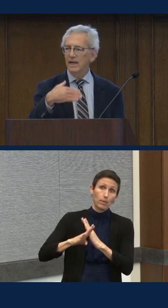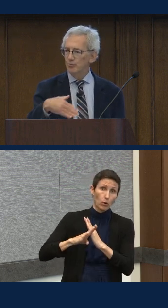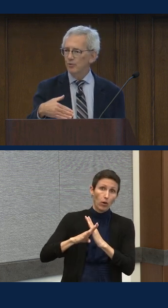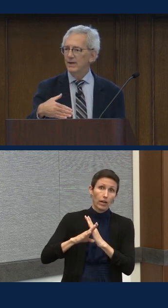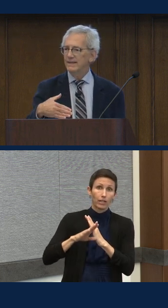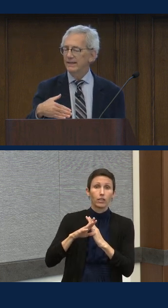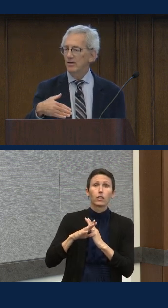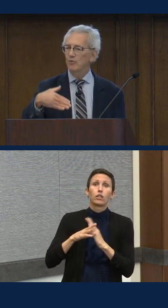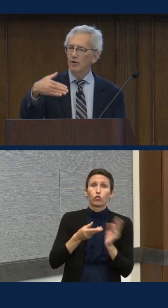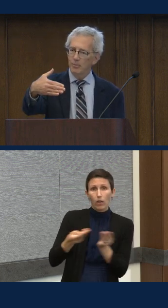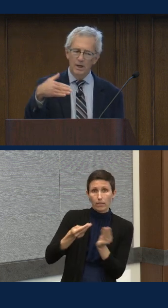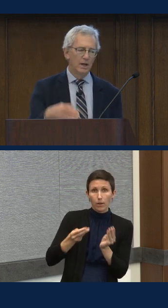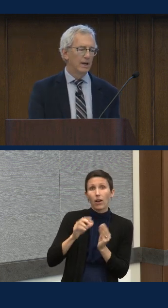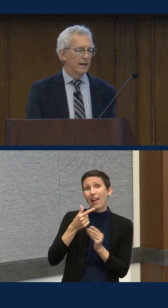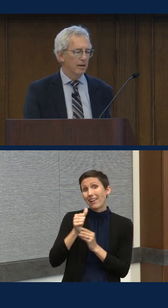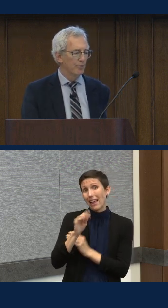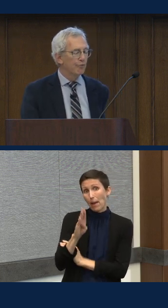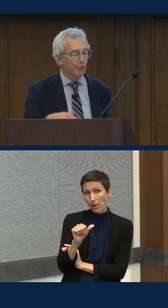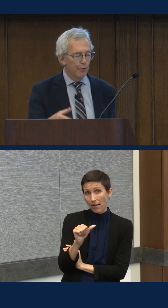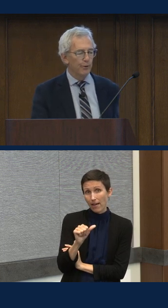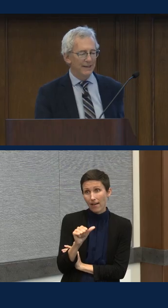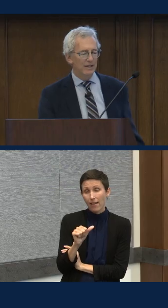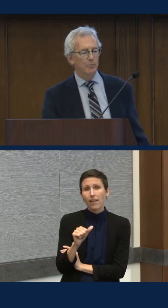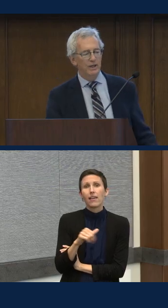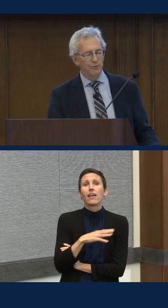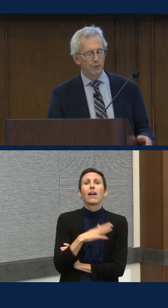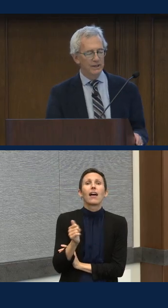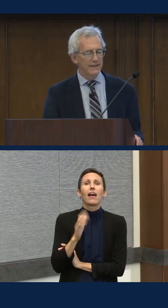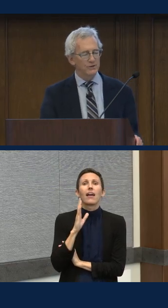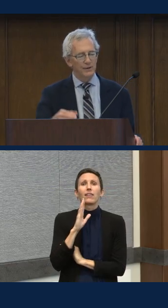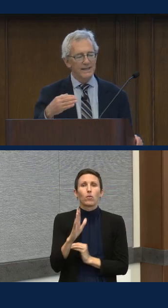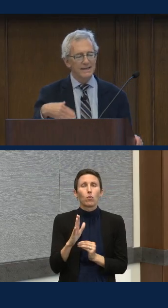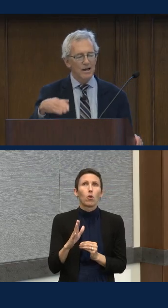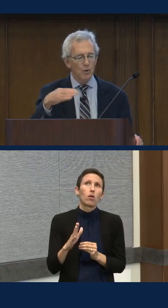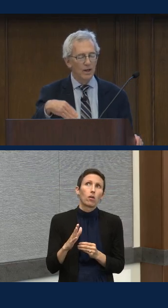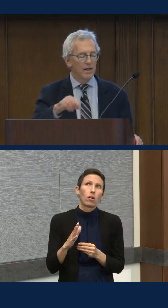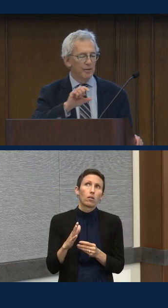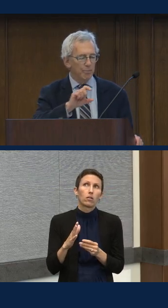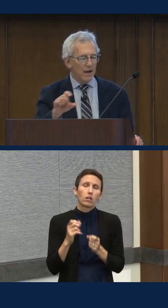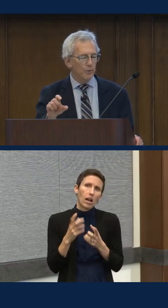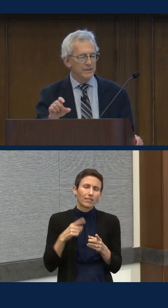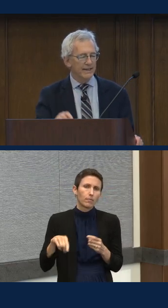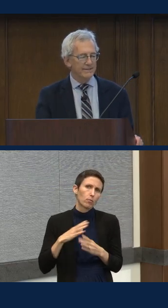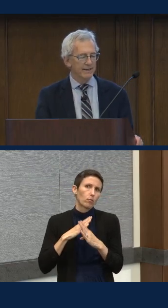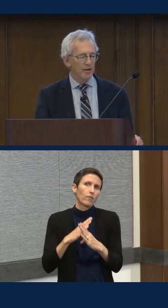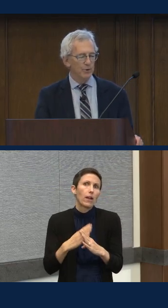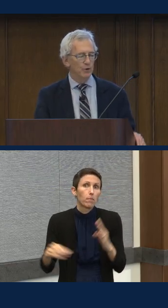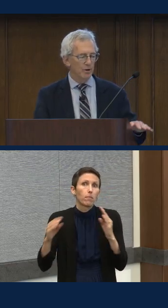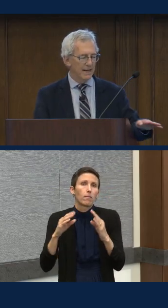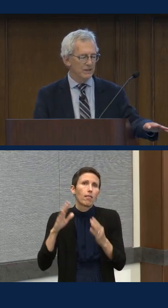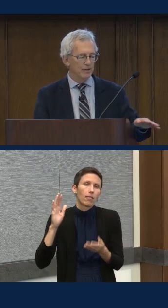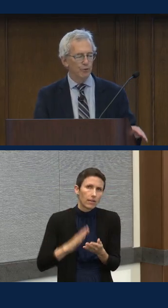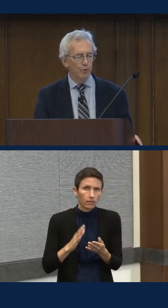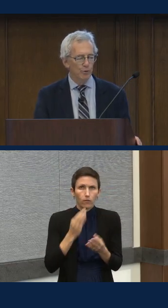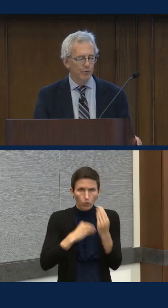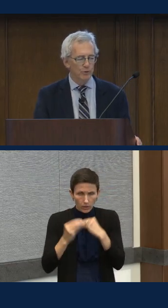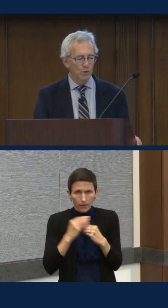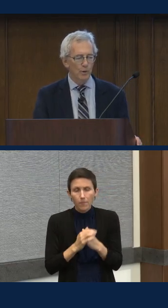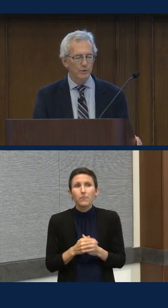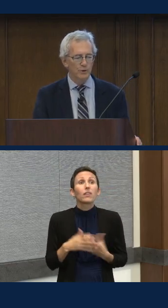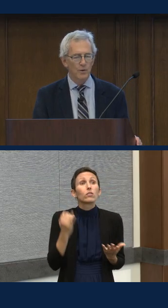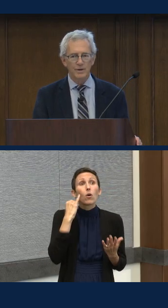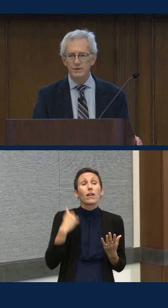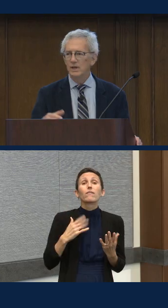neurons and preventing them from further inhibiting food intake. So that's how the boundaries get set up, and you can imagine if you remove